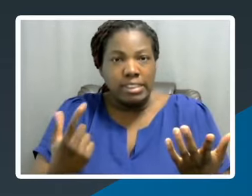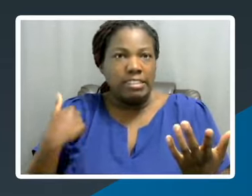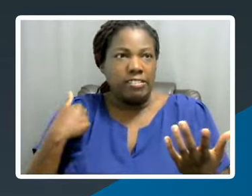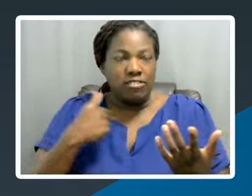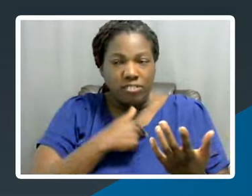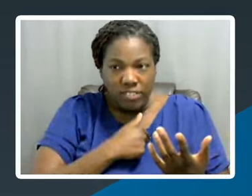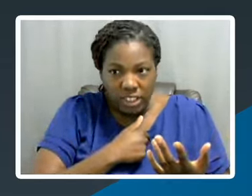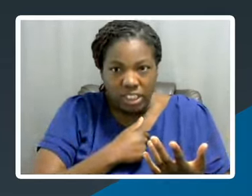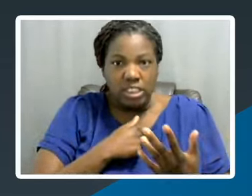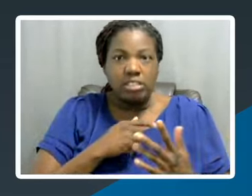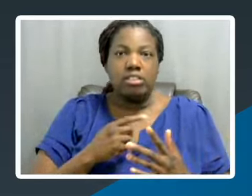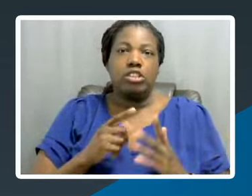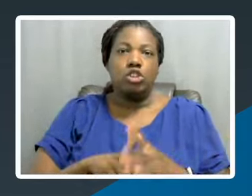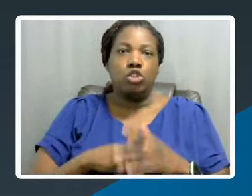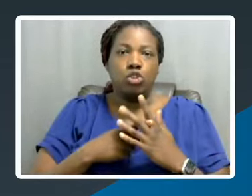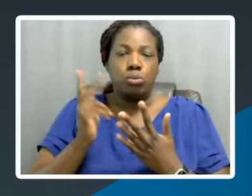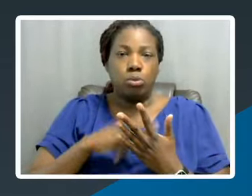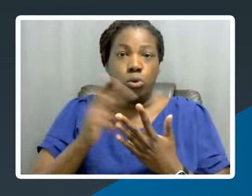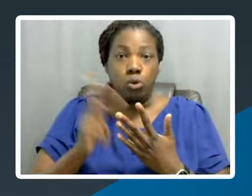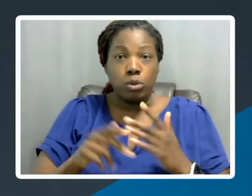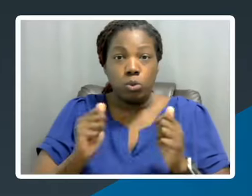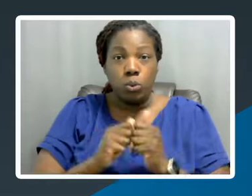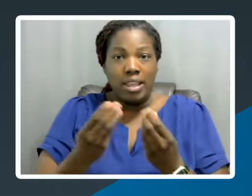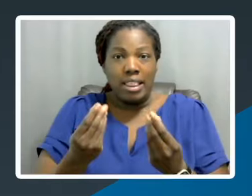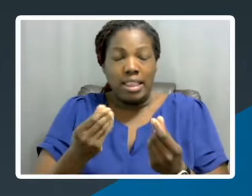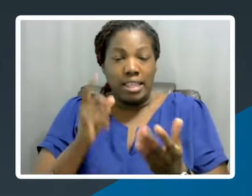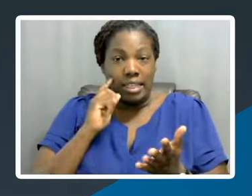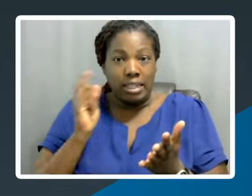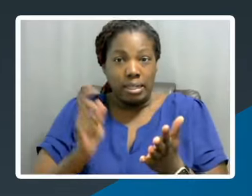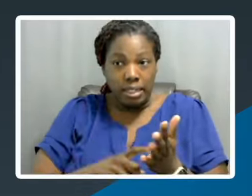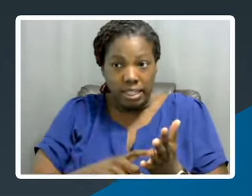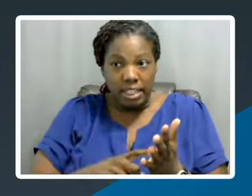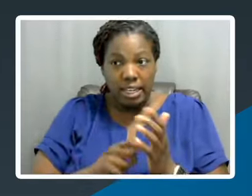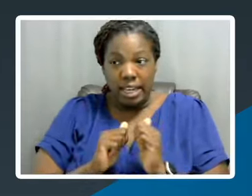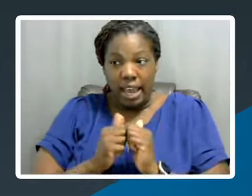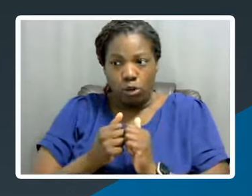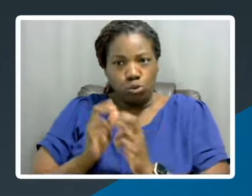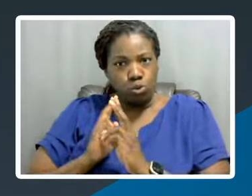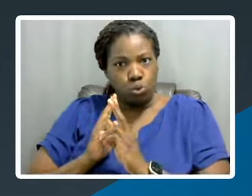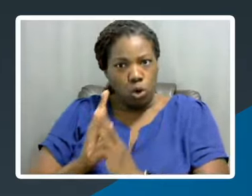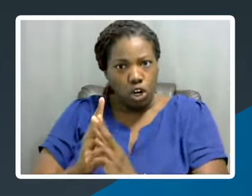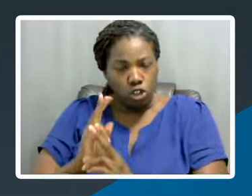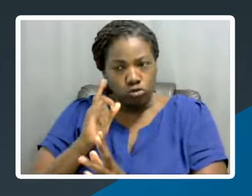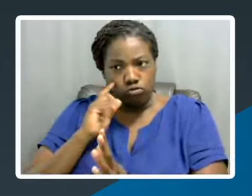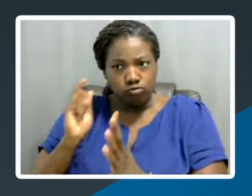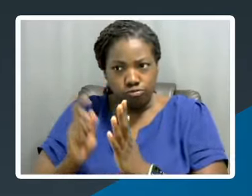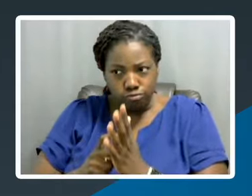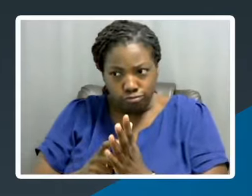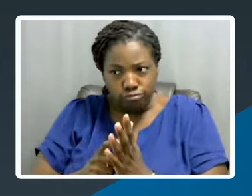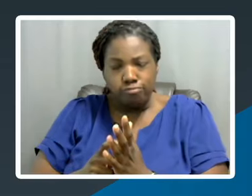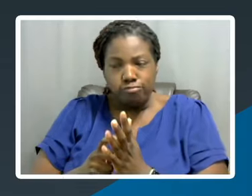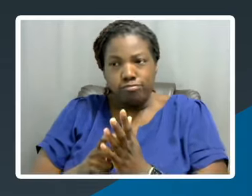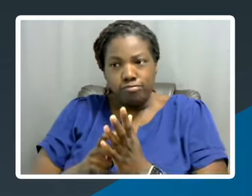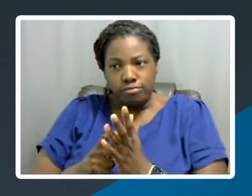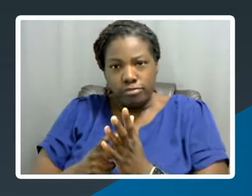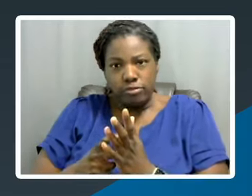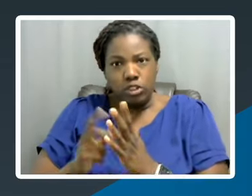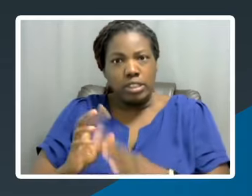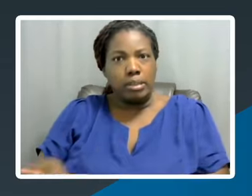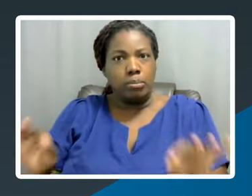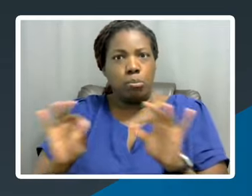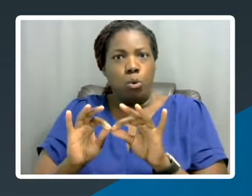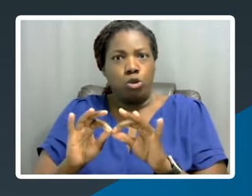with a land acknowledgement and a way to honor and recognize and speak recognition to the importance of